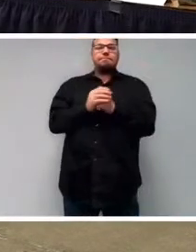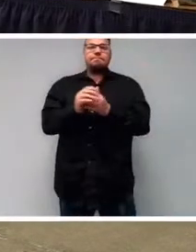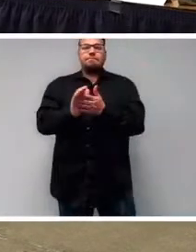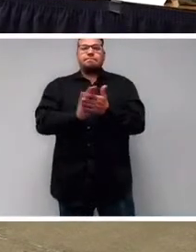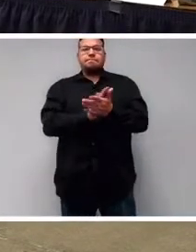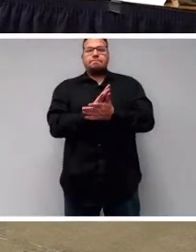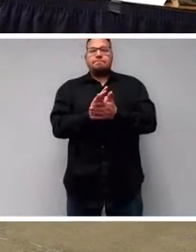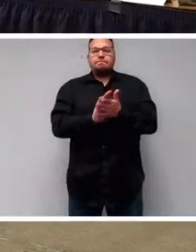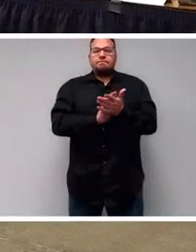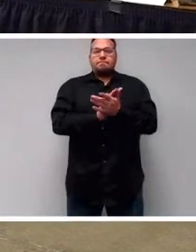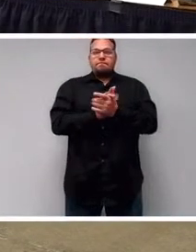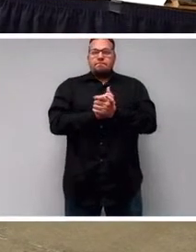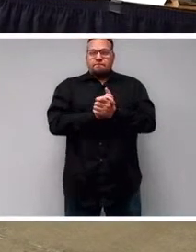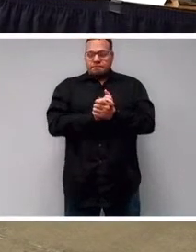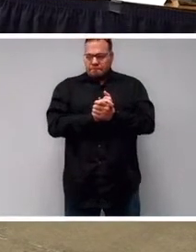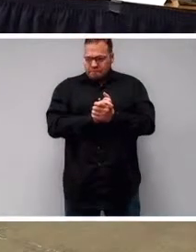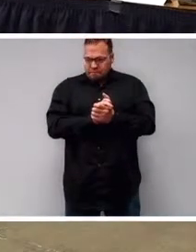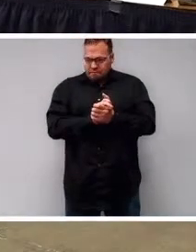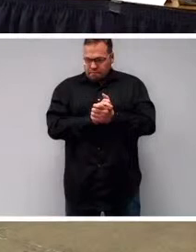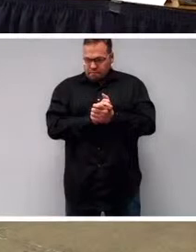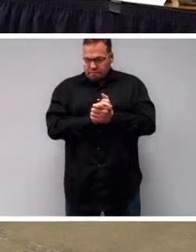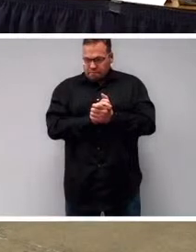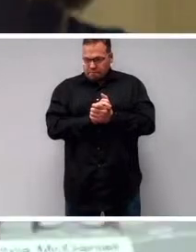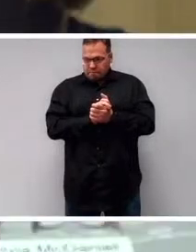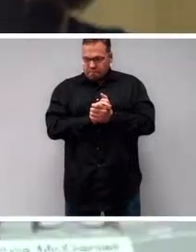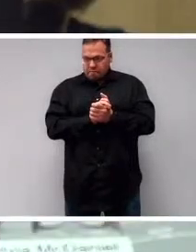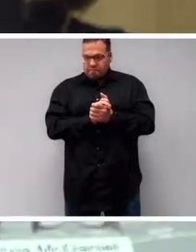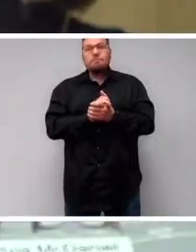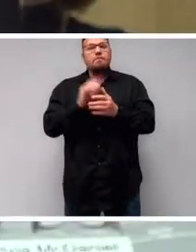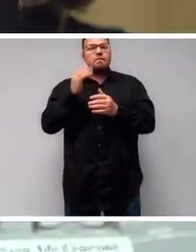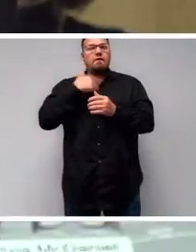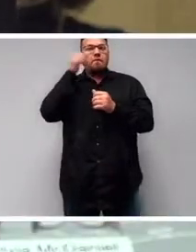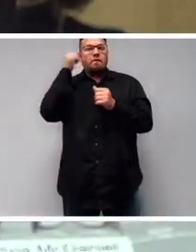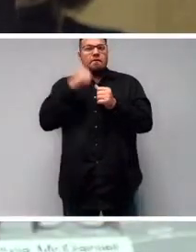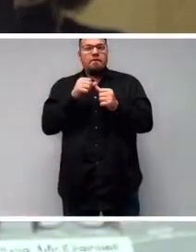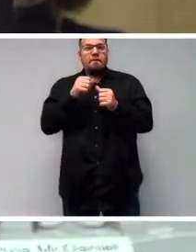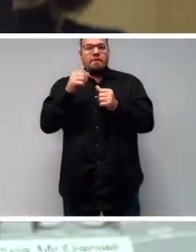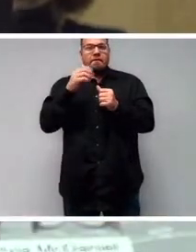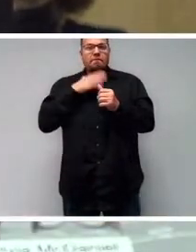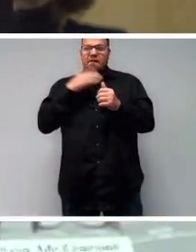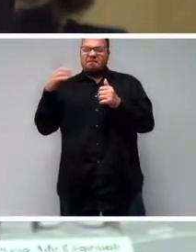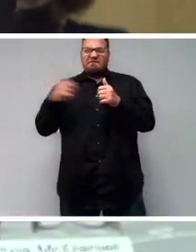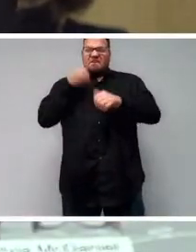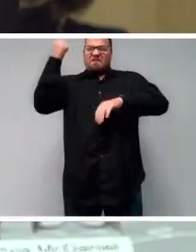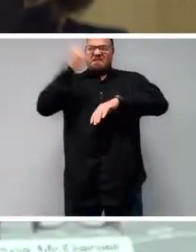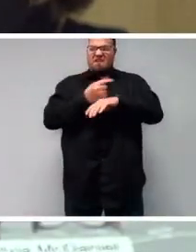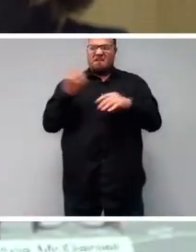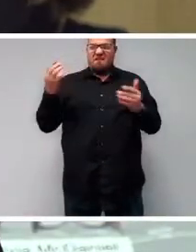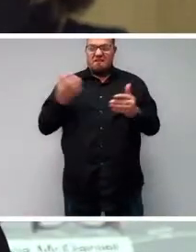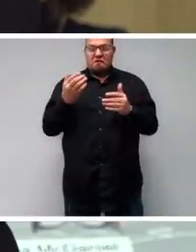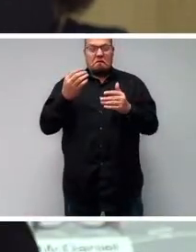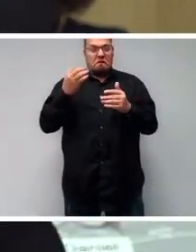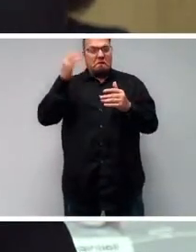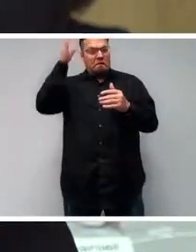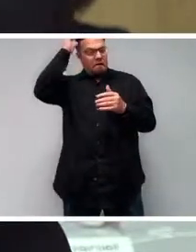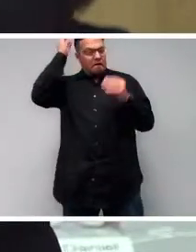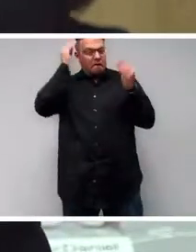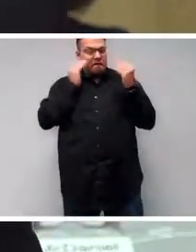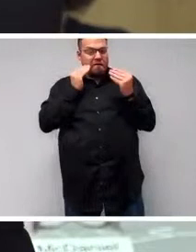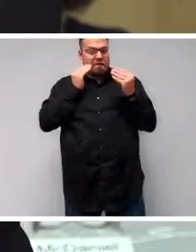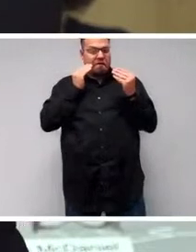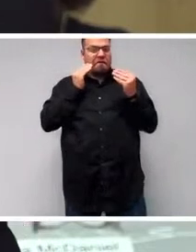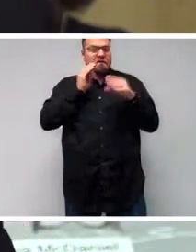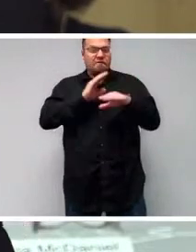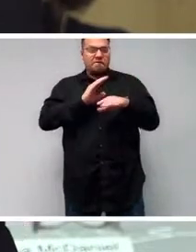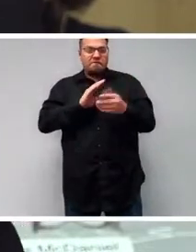All right, thank you, Gia. I remember one of my first days here at CTEC, a cosmetology student was asked to call and order some more